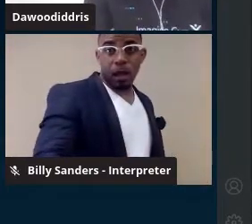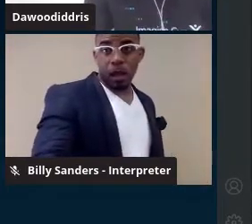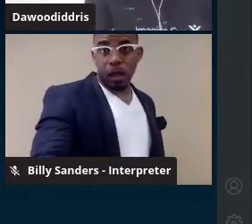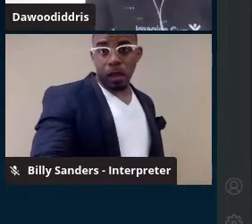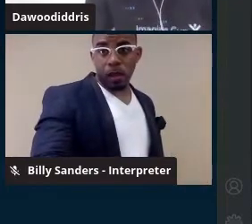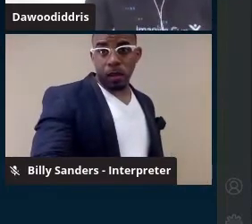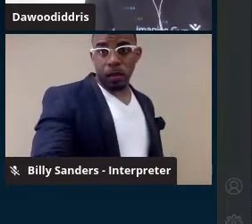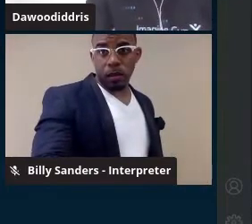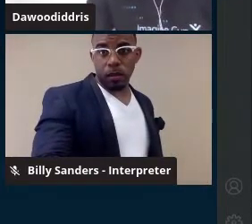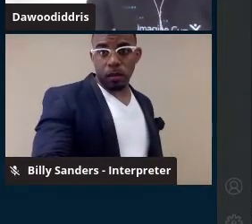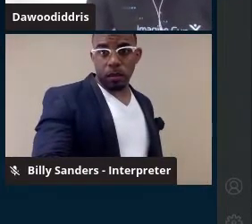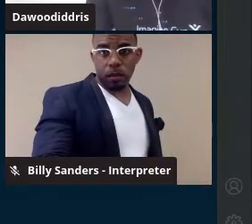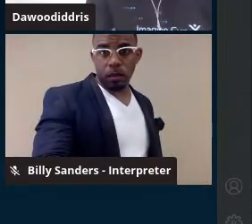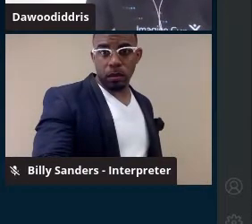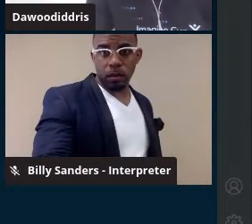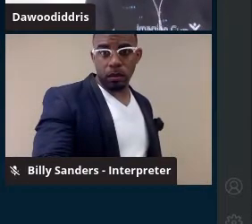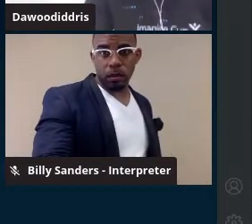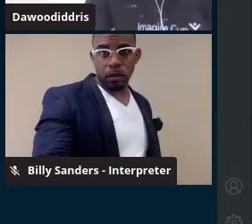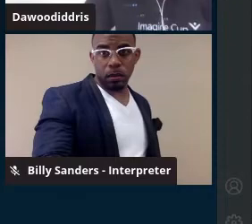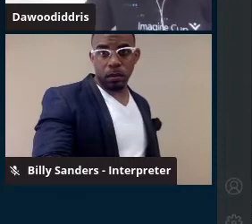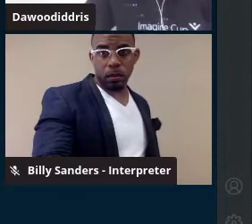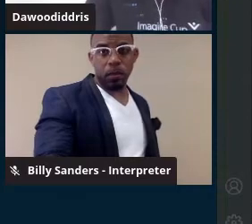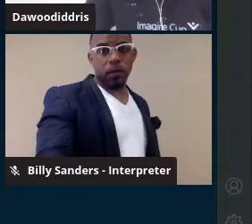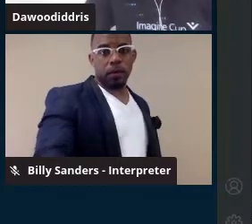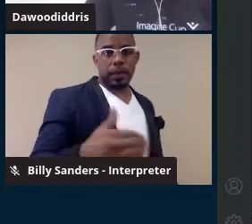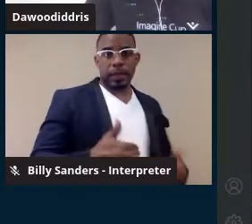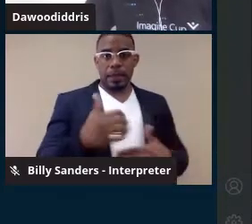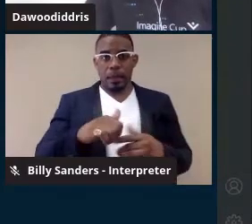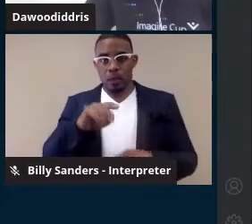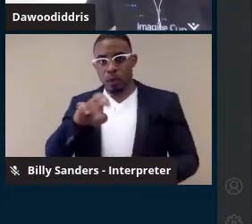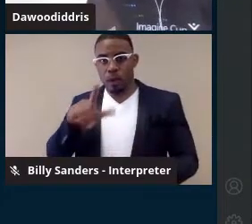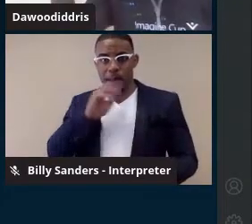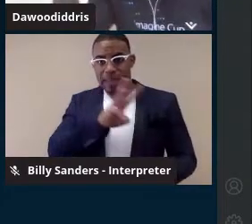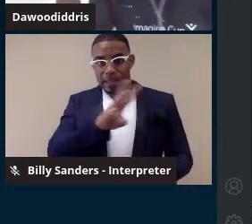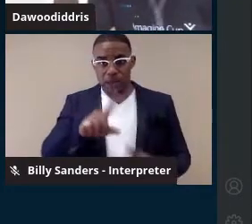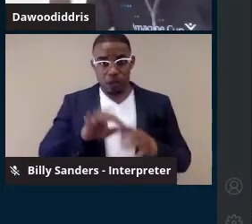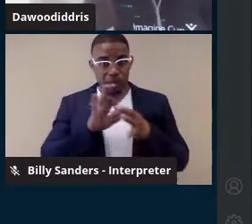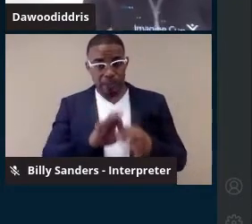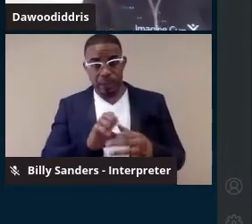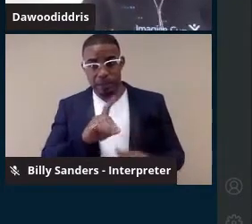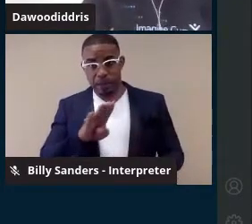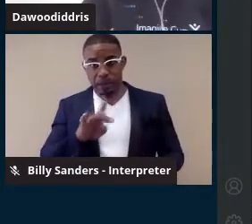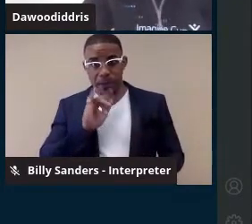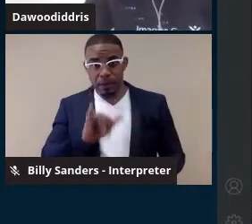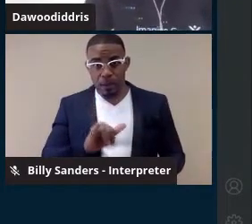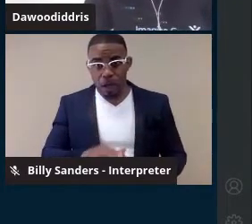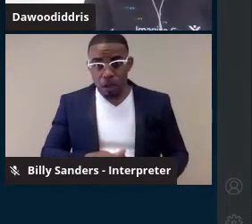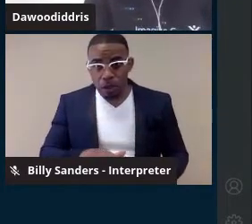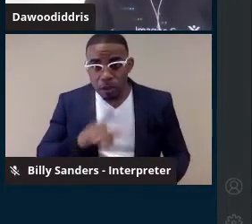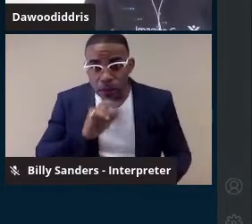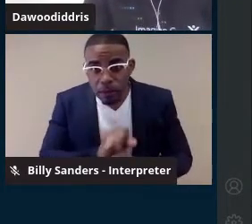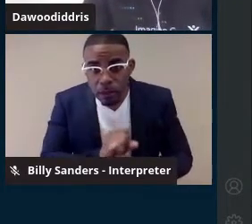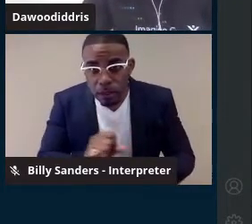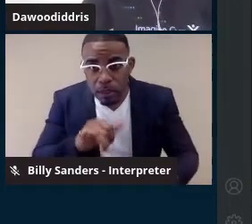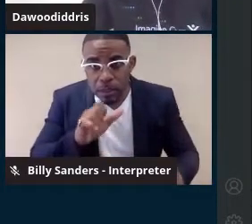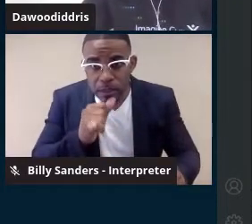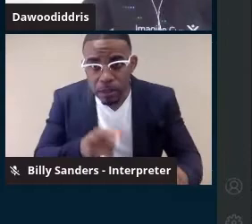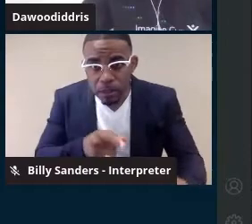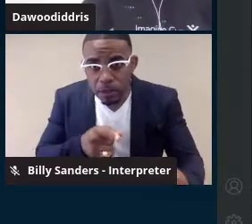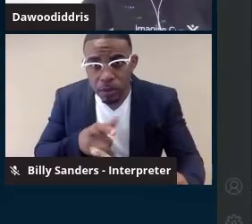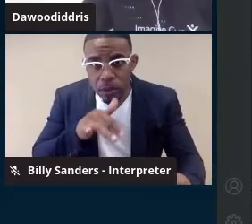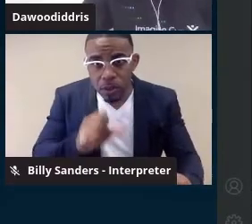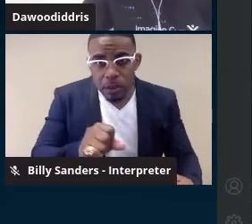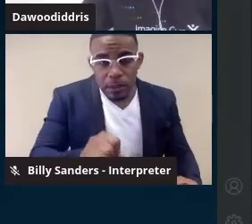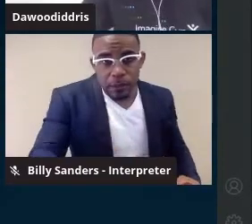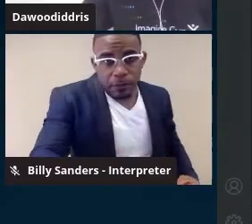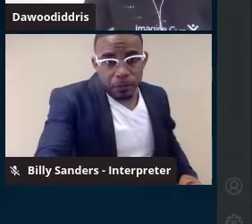thing is that we need to pass in the URI, right? The link to connect to our database, which is in the cloud. Then we'll pass in